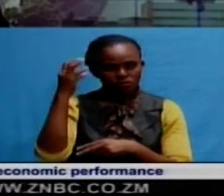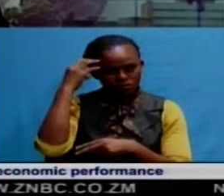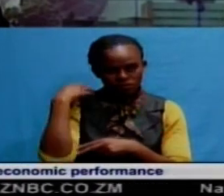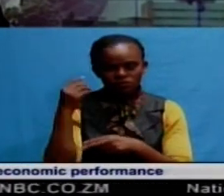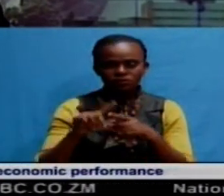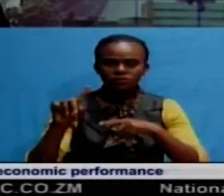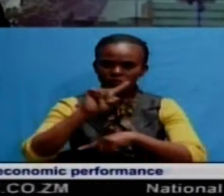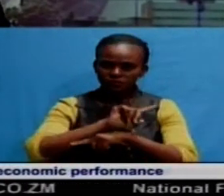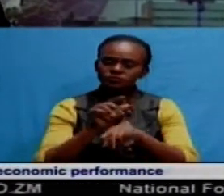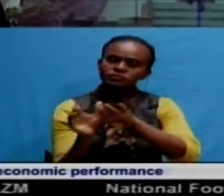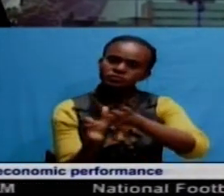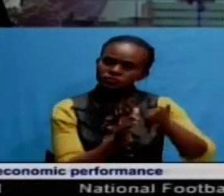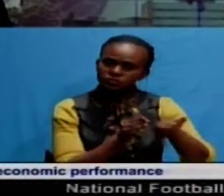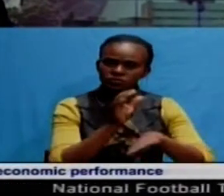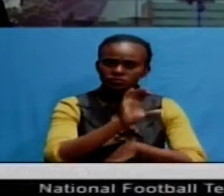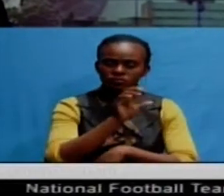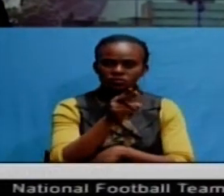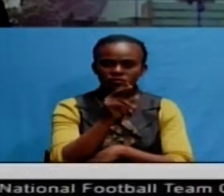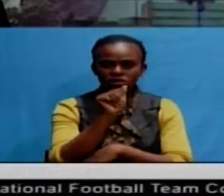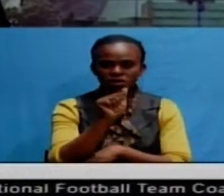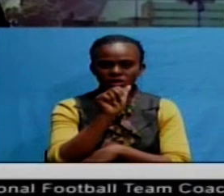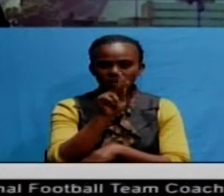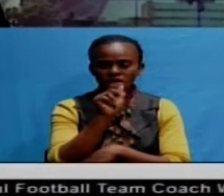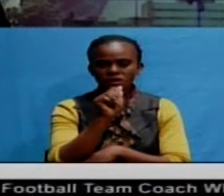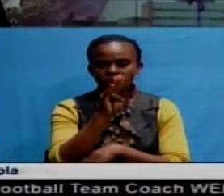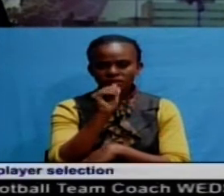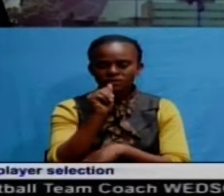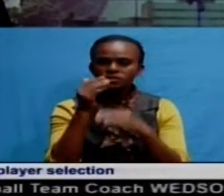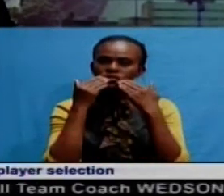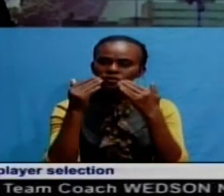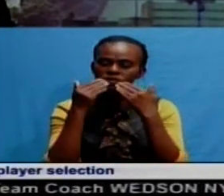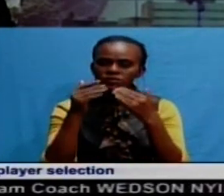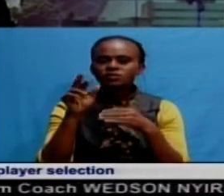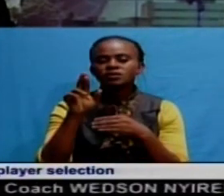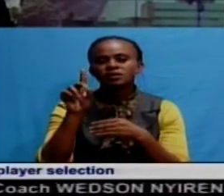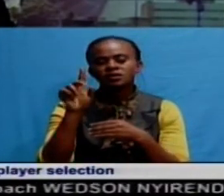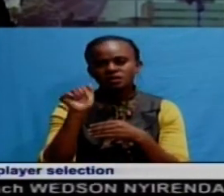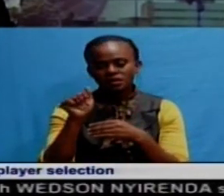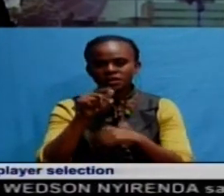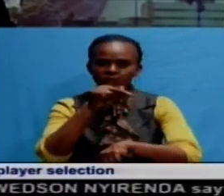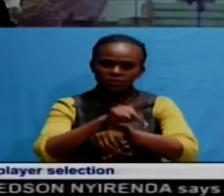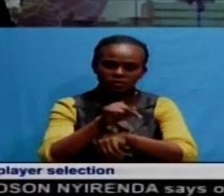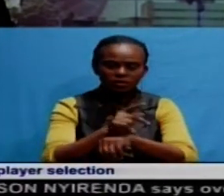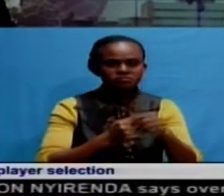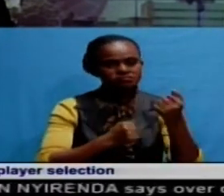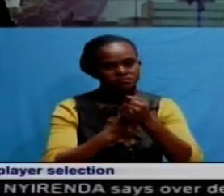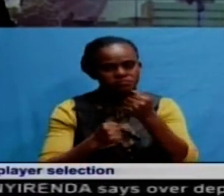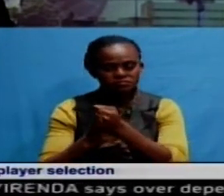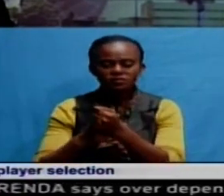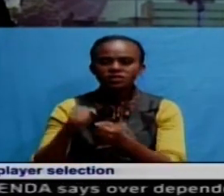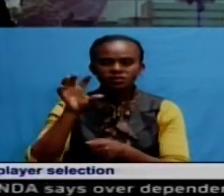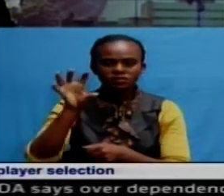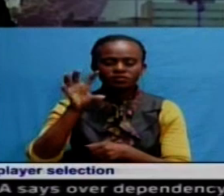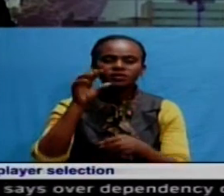today. And Mr. Chakaba has commended the RDA for funding major road projects in the province.